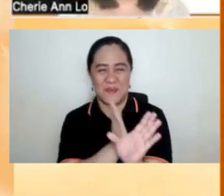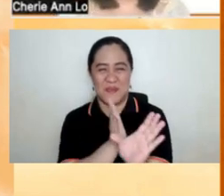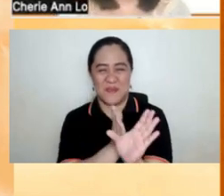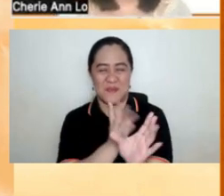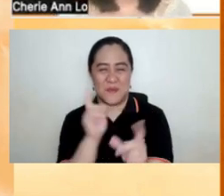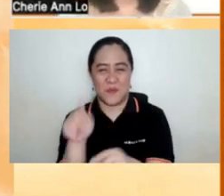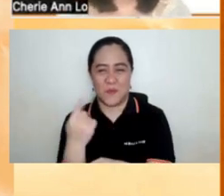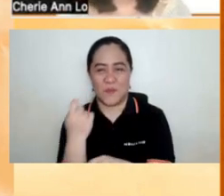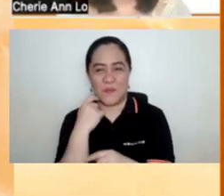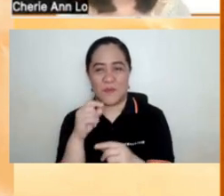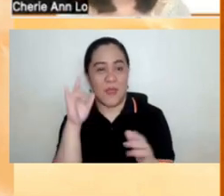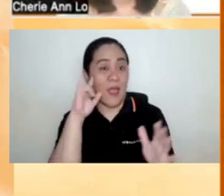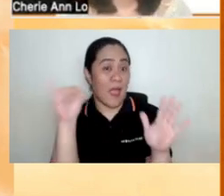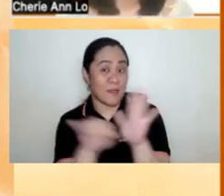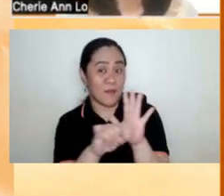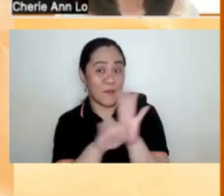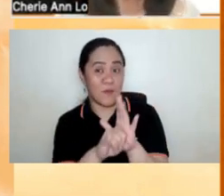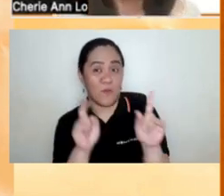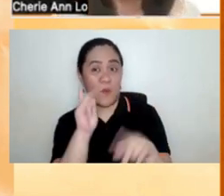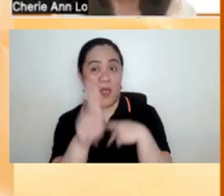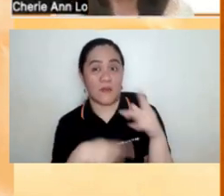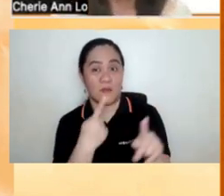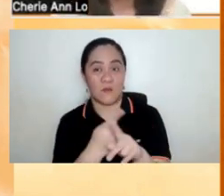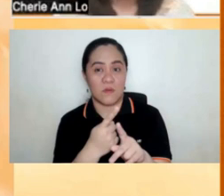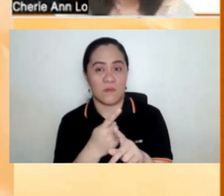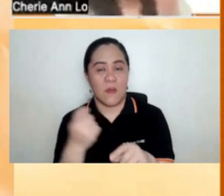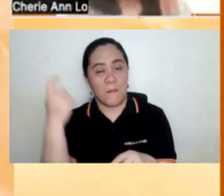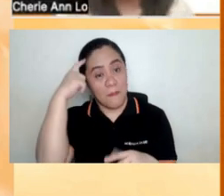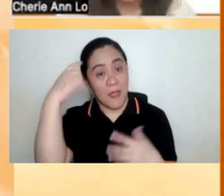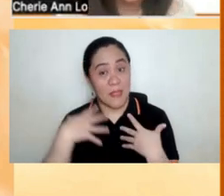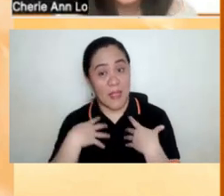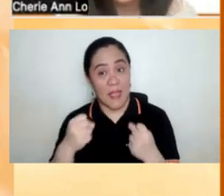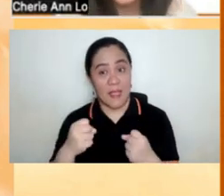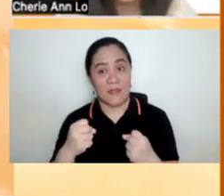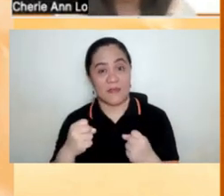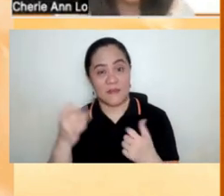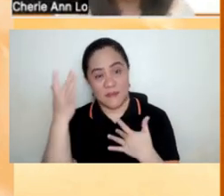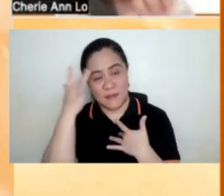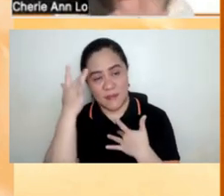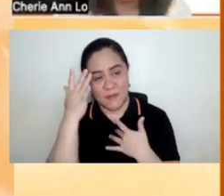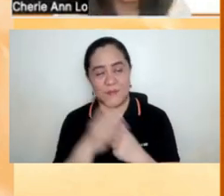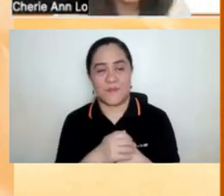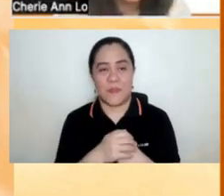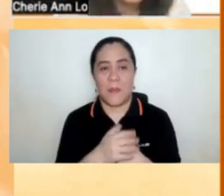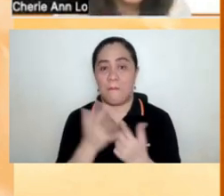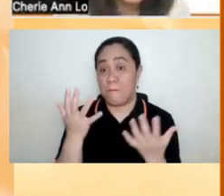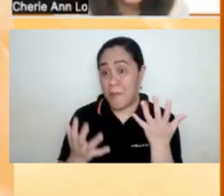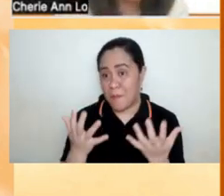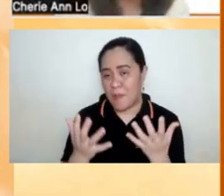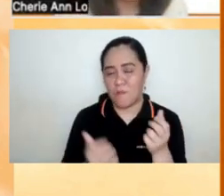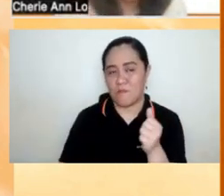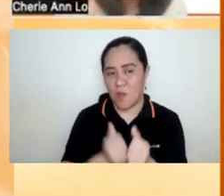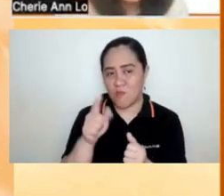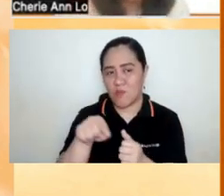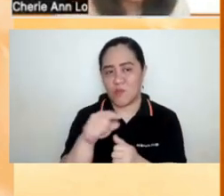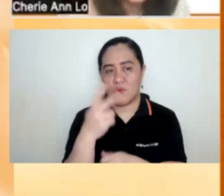in identifying different kinds of mental health disorders. So these are things that you might encounter. This is something that we